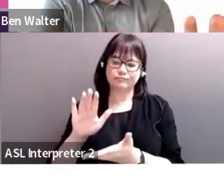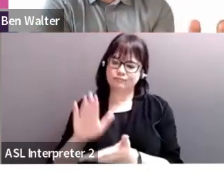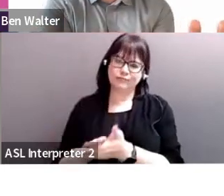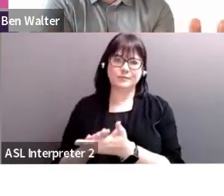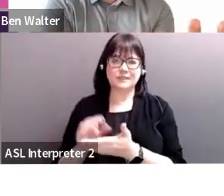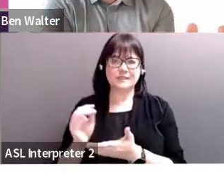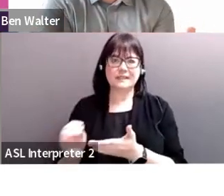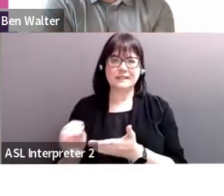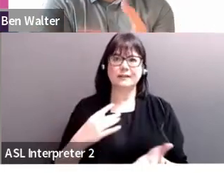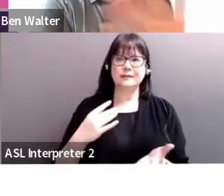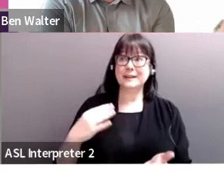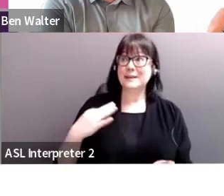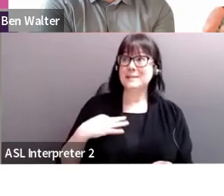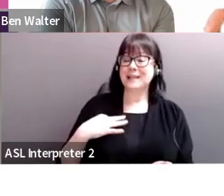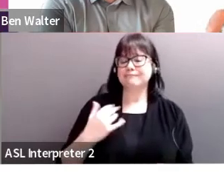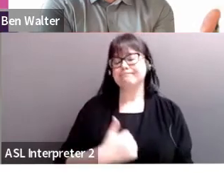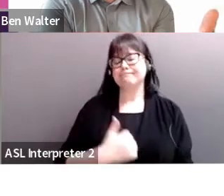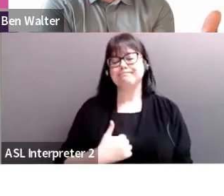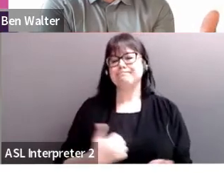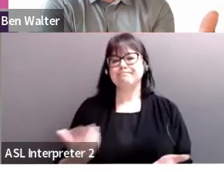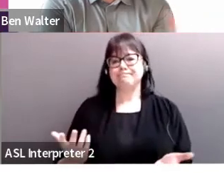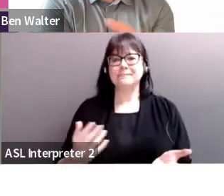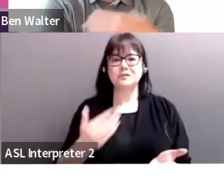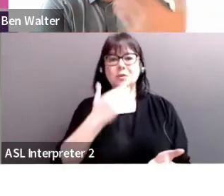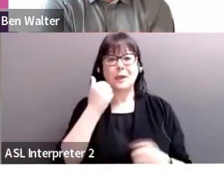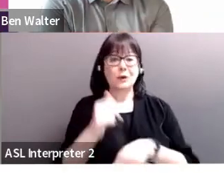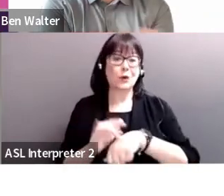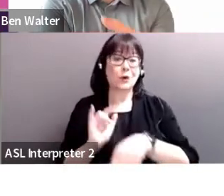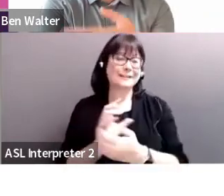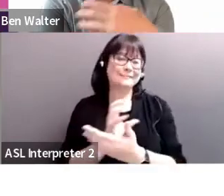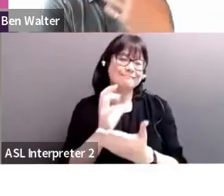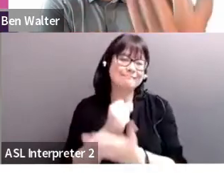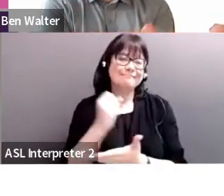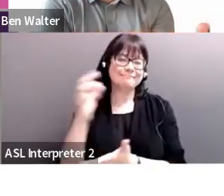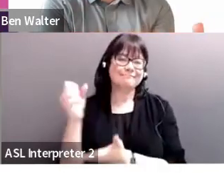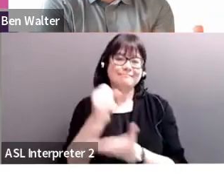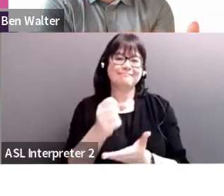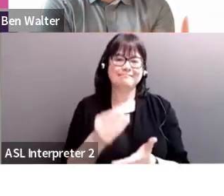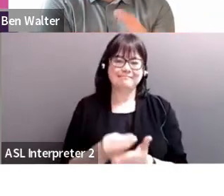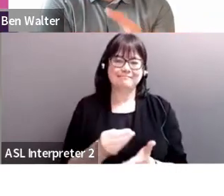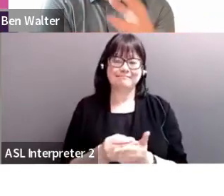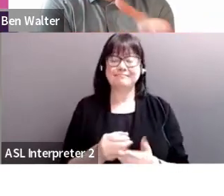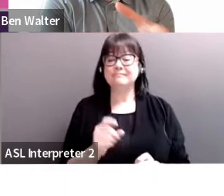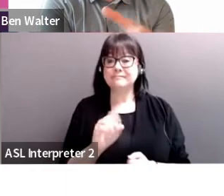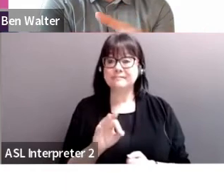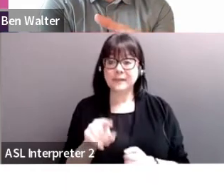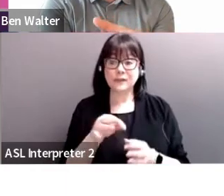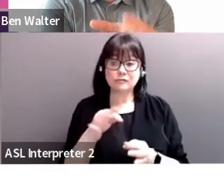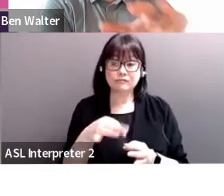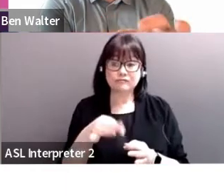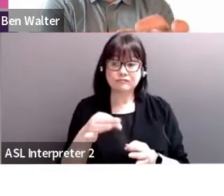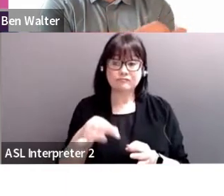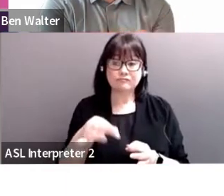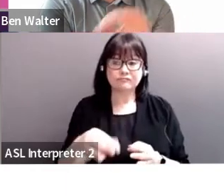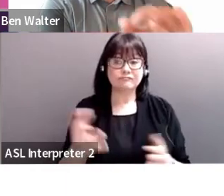get approved for that funding, obviously you're increasing your chances of success. And the longer you wait, the less likely it'll be you actually secure,